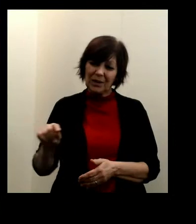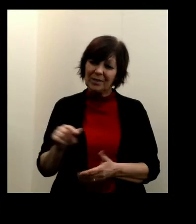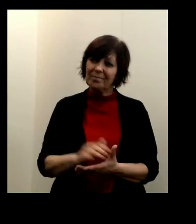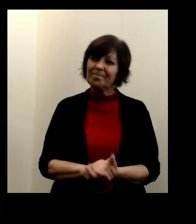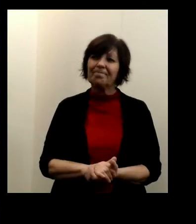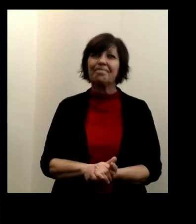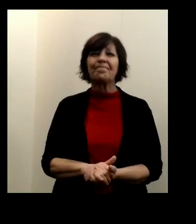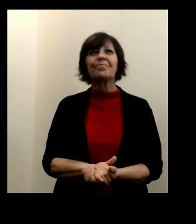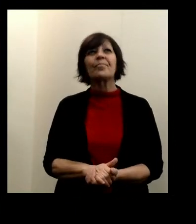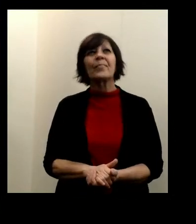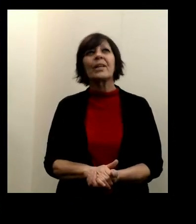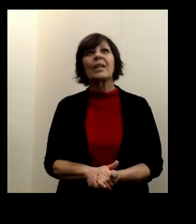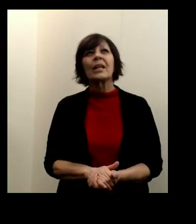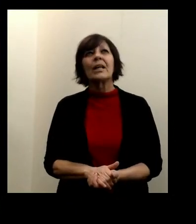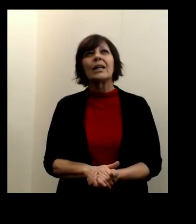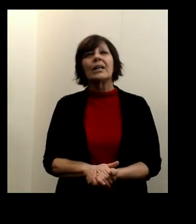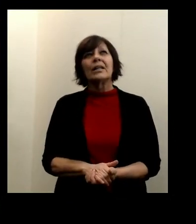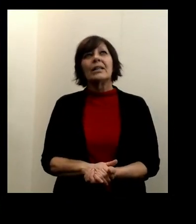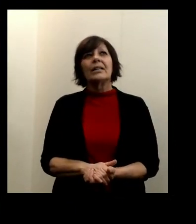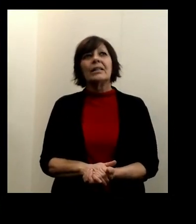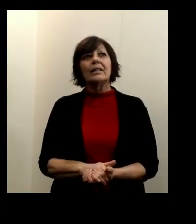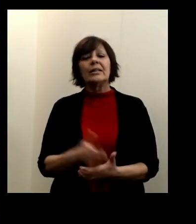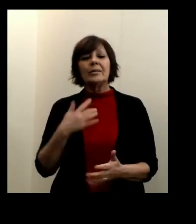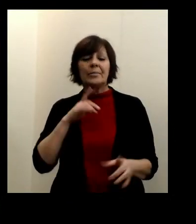The answer is kind of,